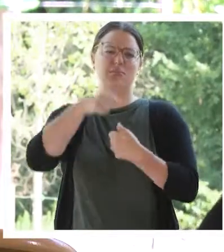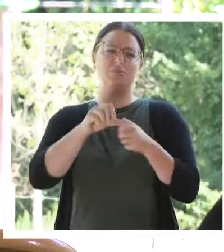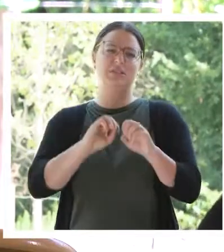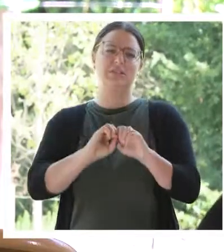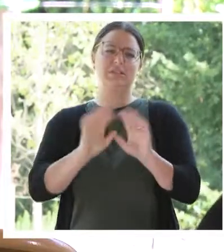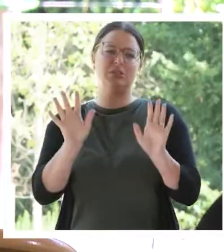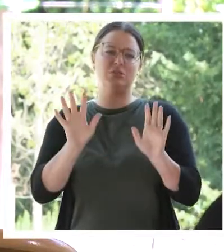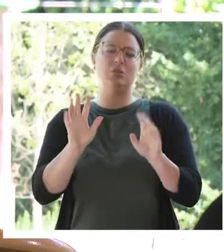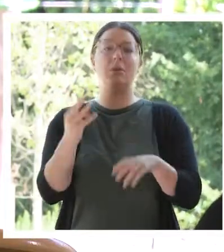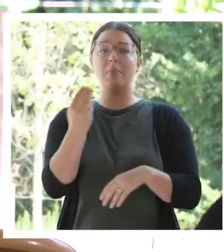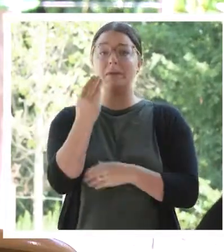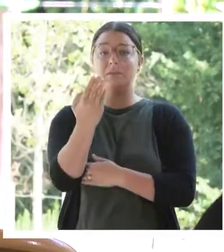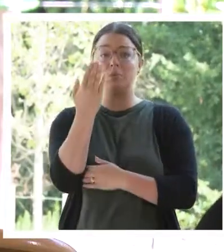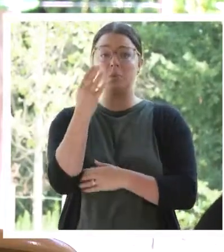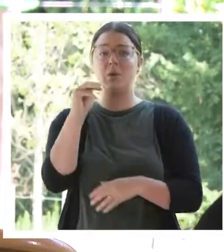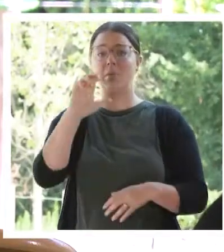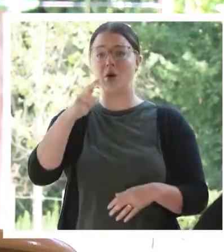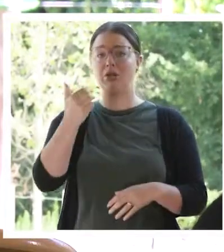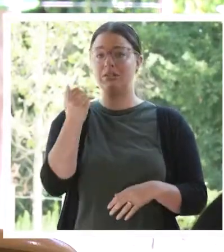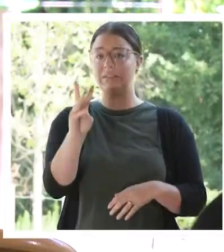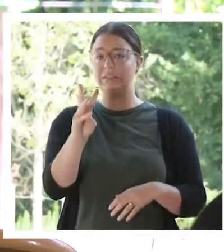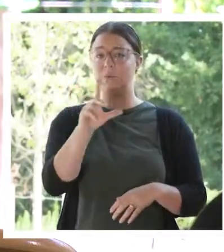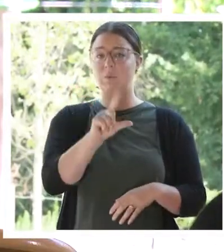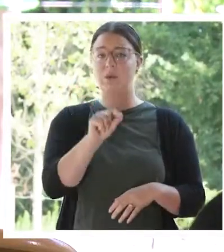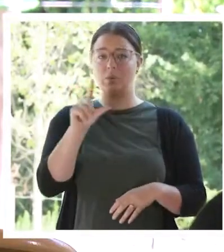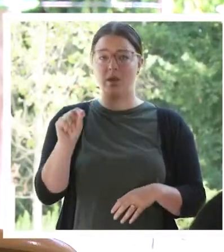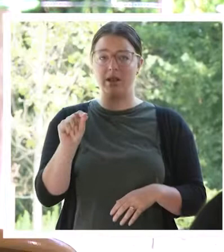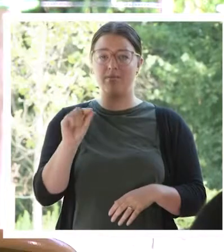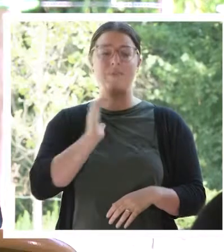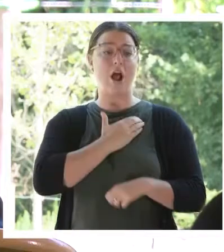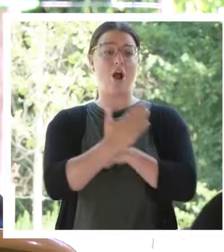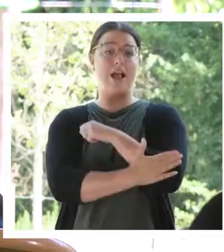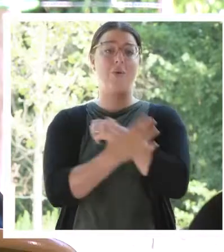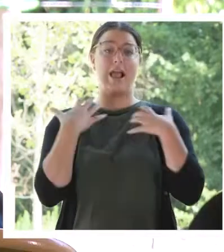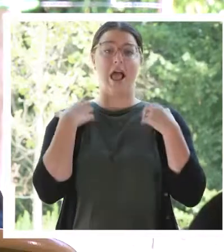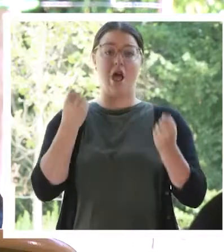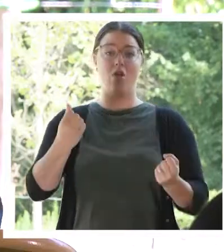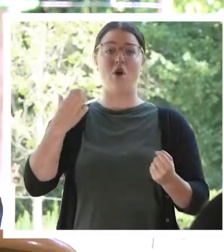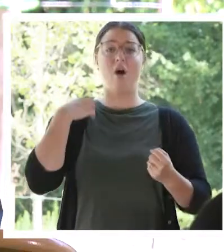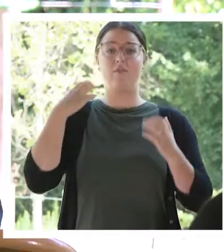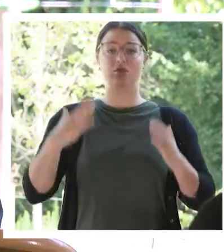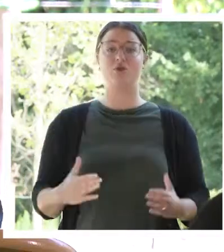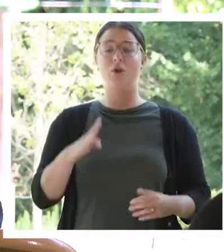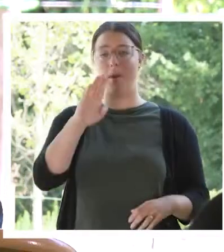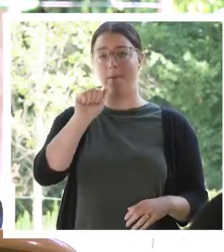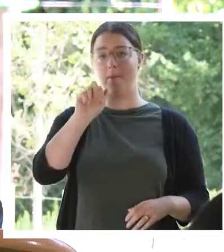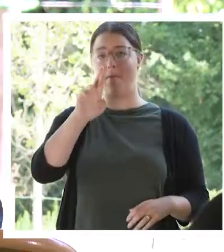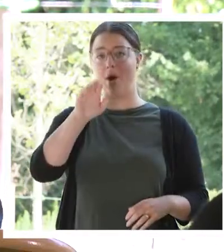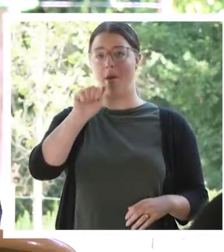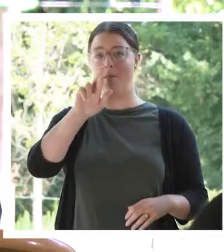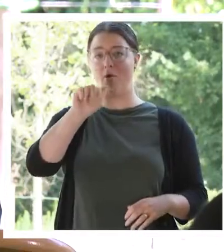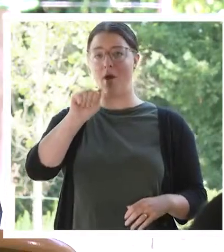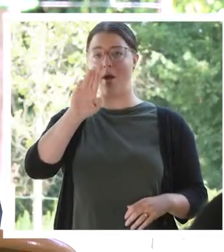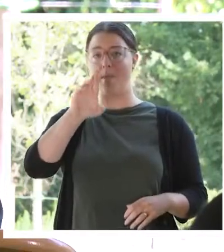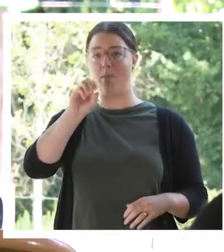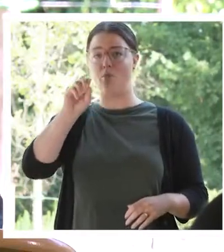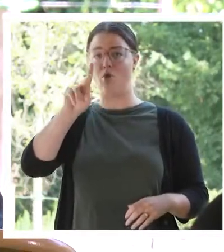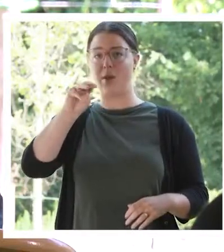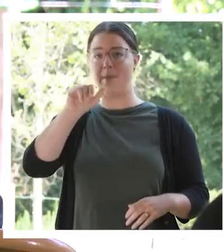March 16th, 2020. Our county health officer, Dr. Barbara Brookmeyer, stood by my side at a press briefing to break the